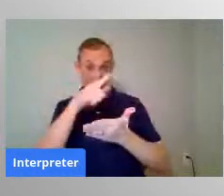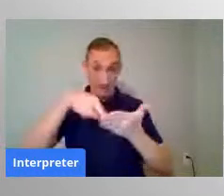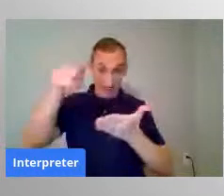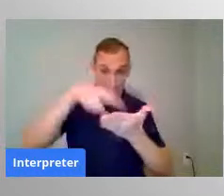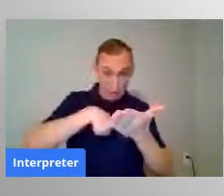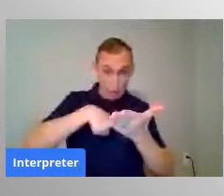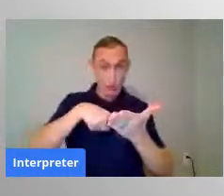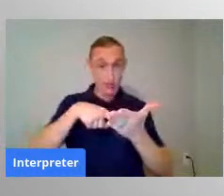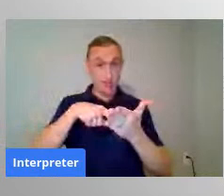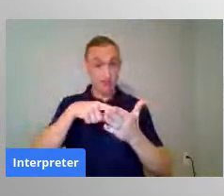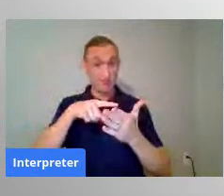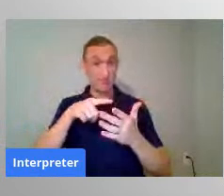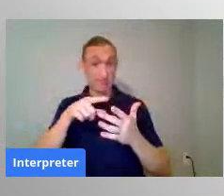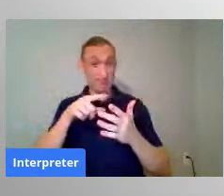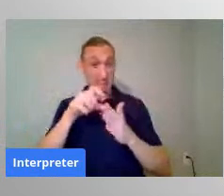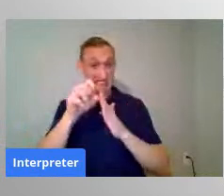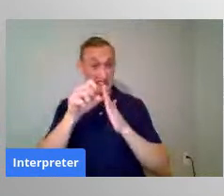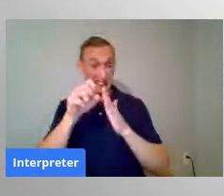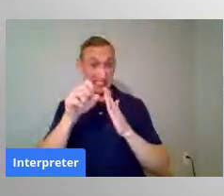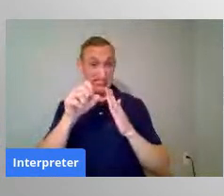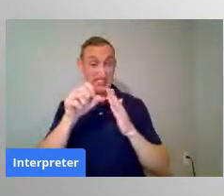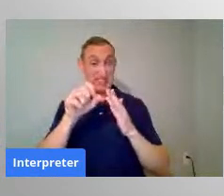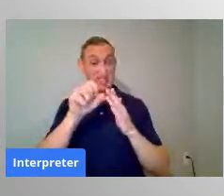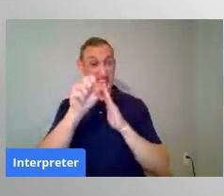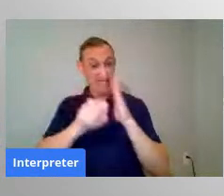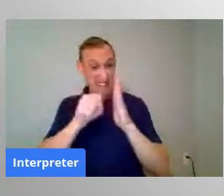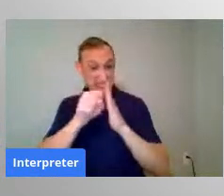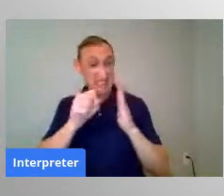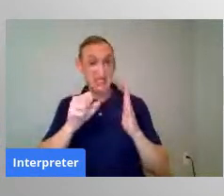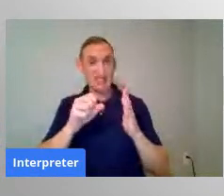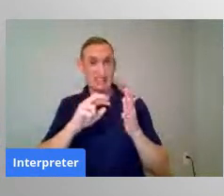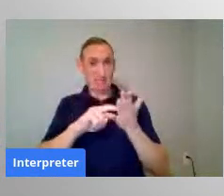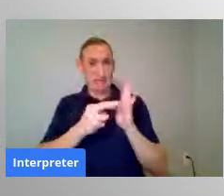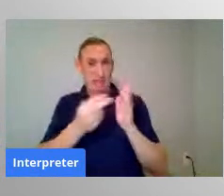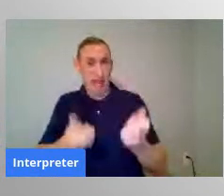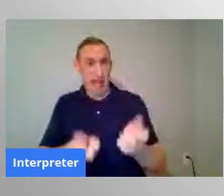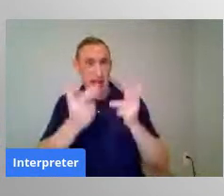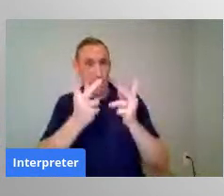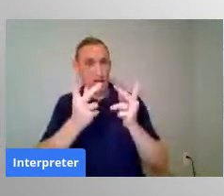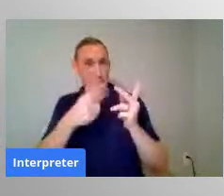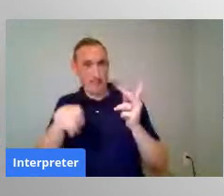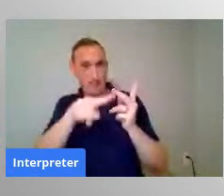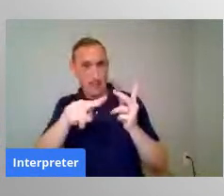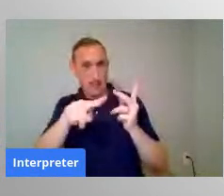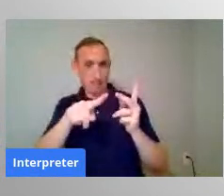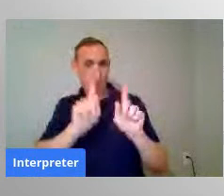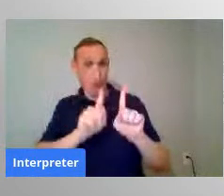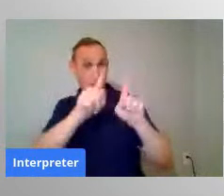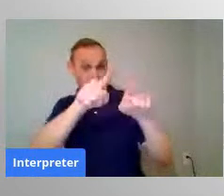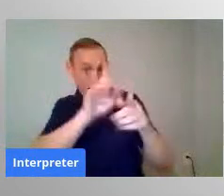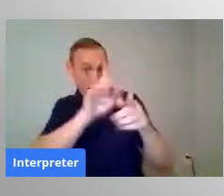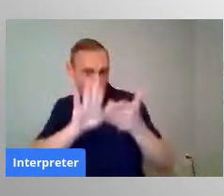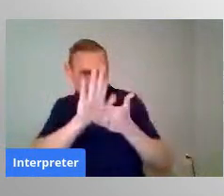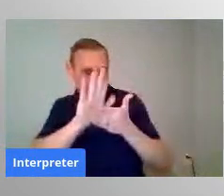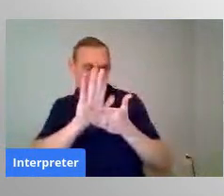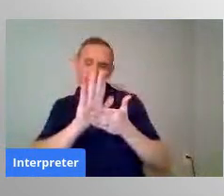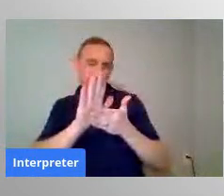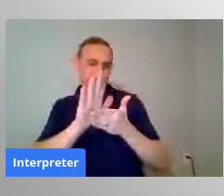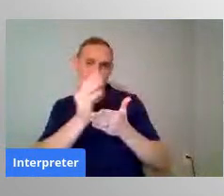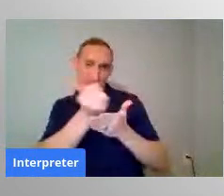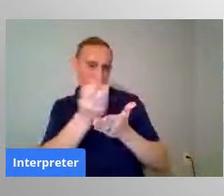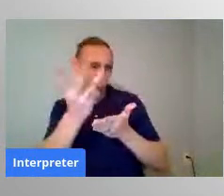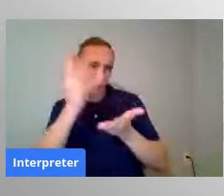So I'm not just about sports, but I do look at how for many of our children, athletics are their way out